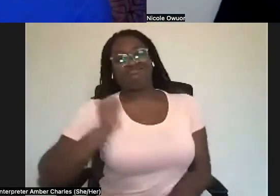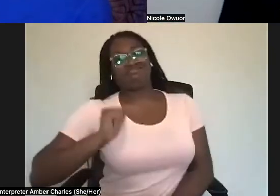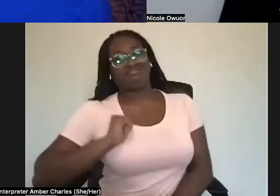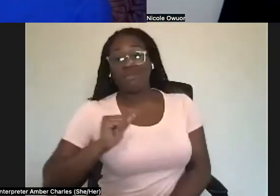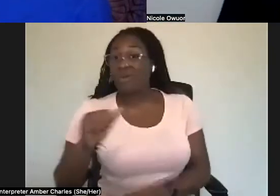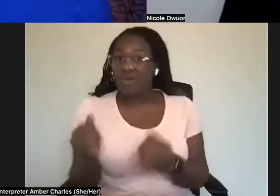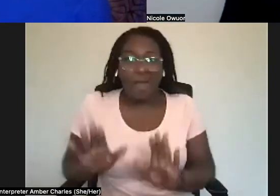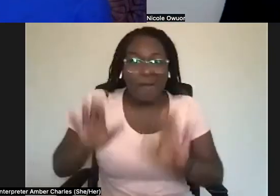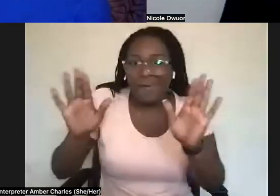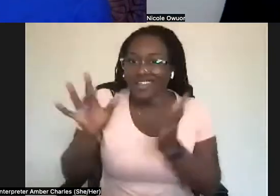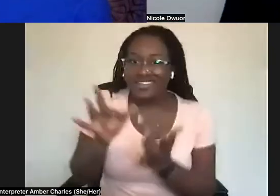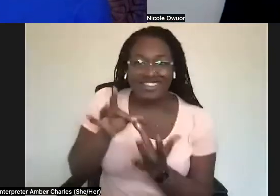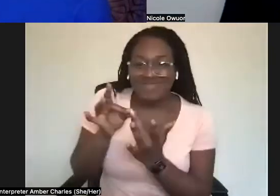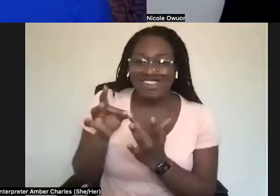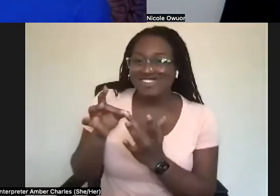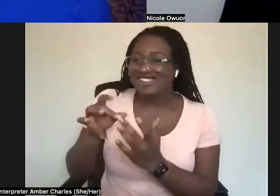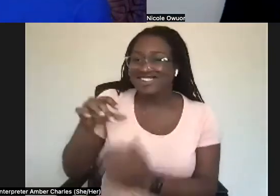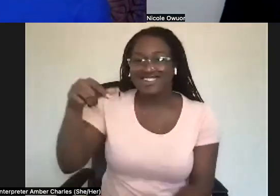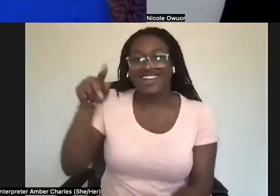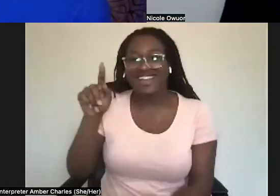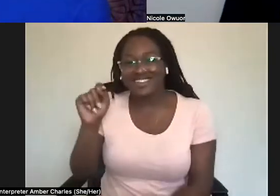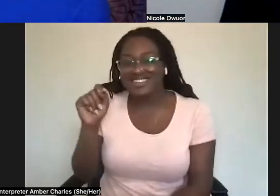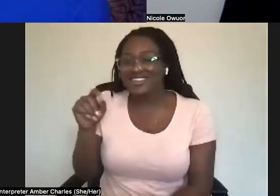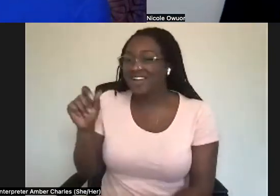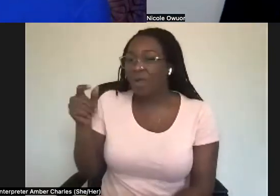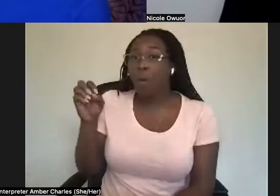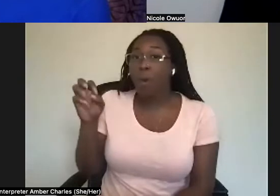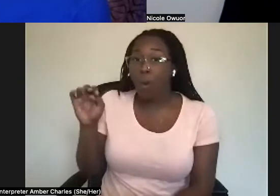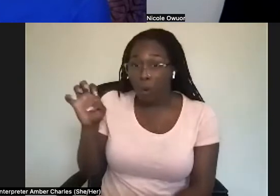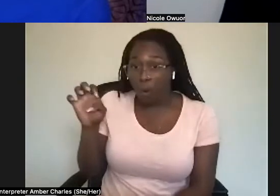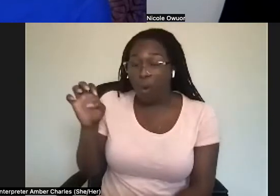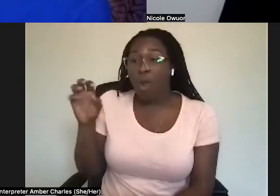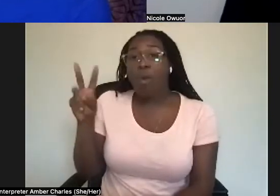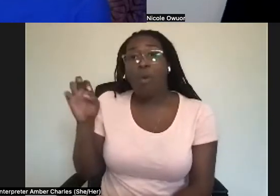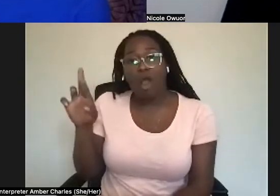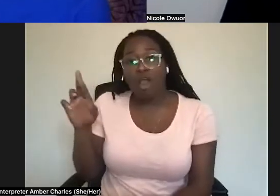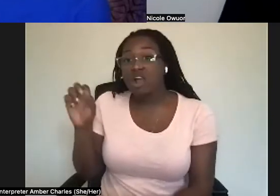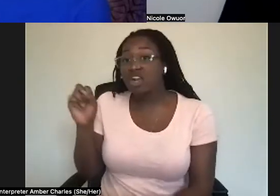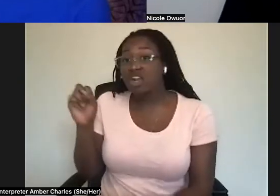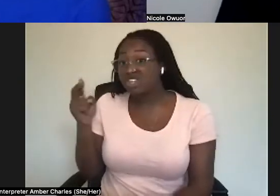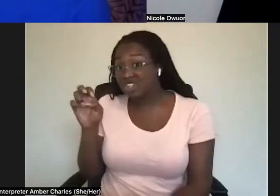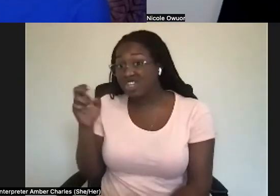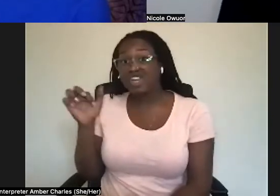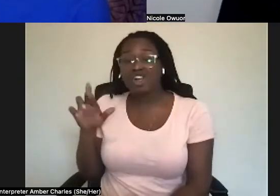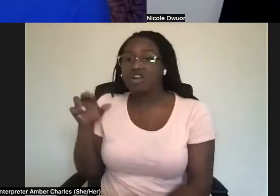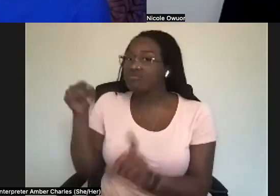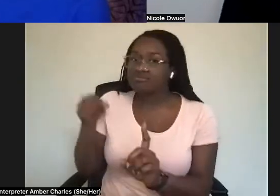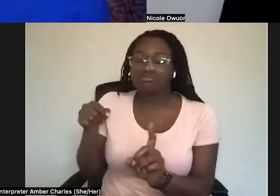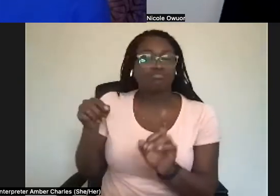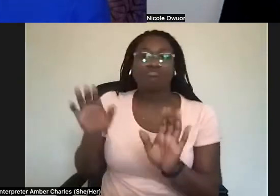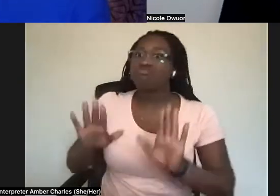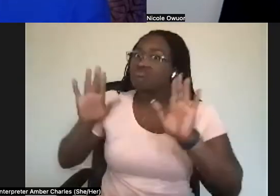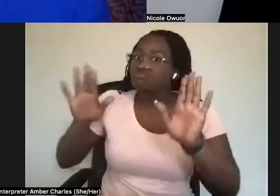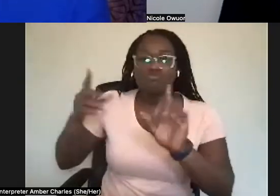Nicole Owuor, she, her. Nicole is an experienced strategist on a mission to help